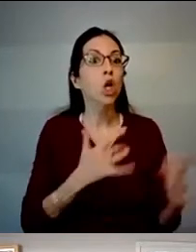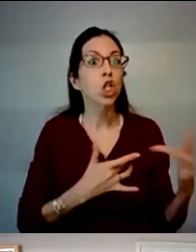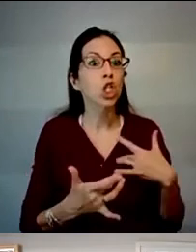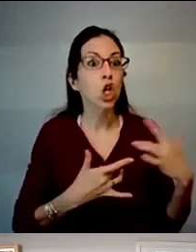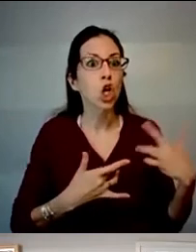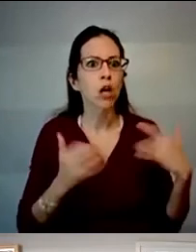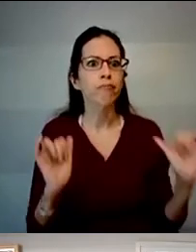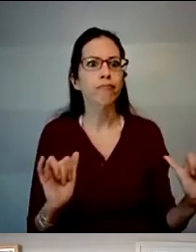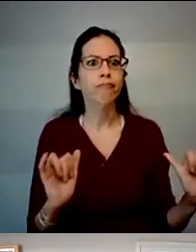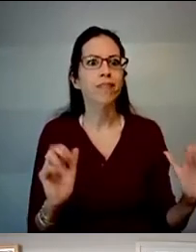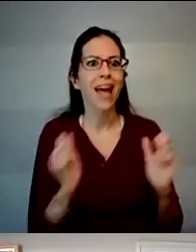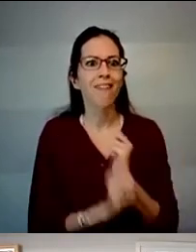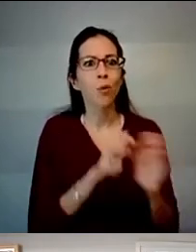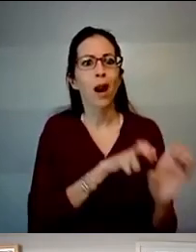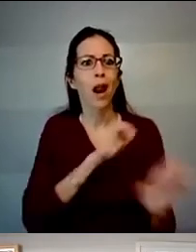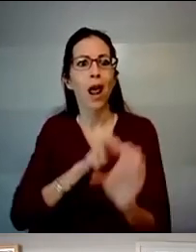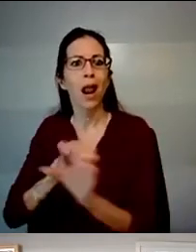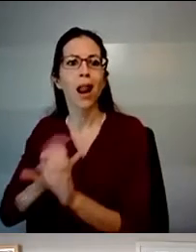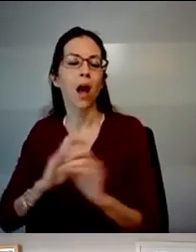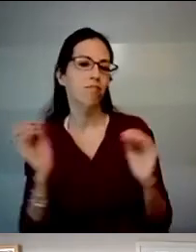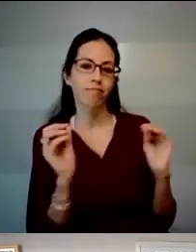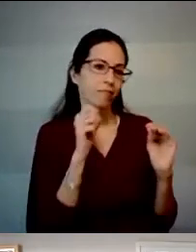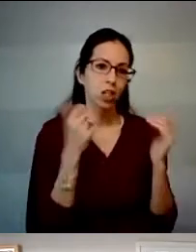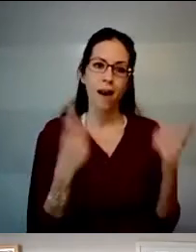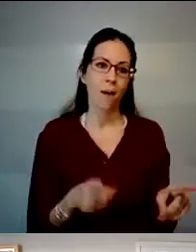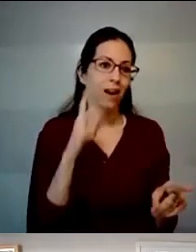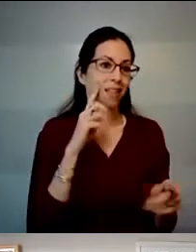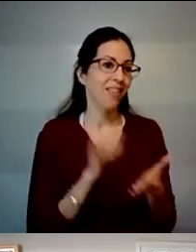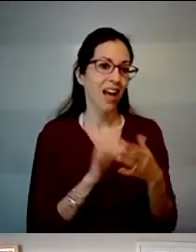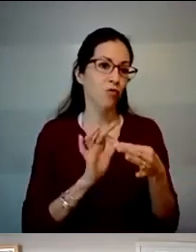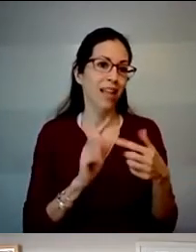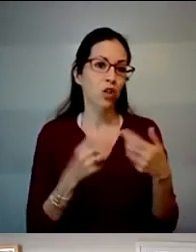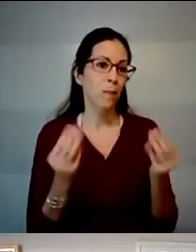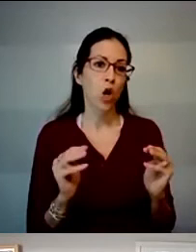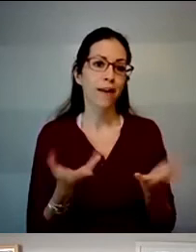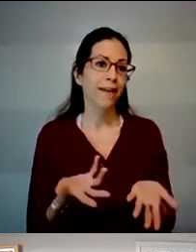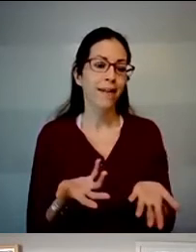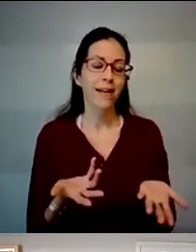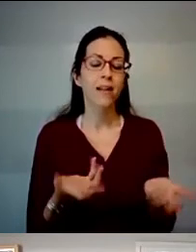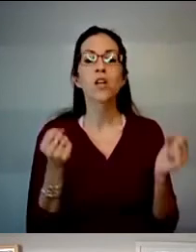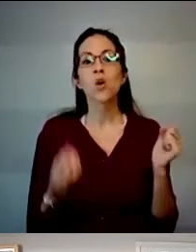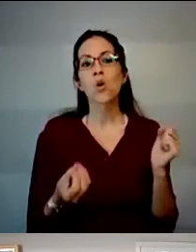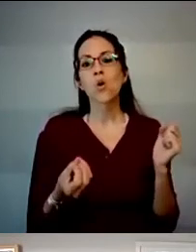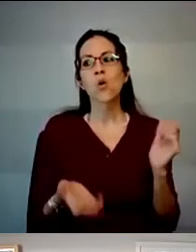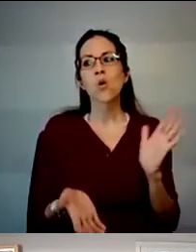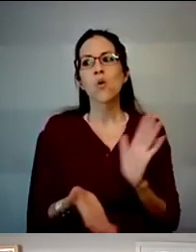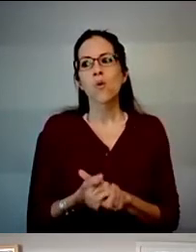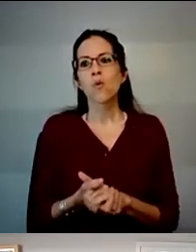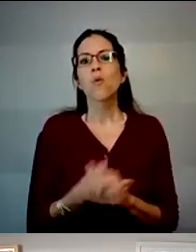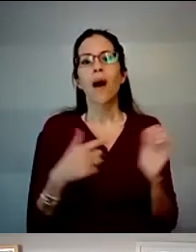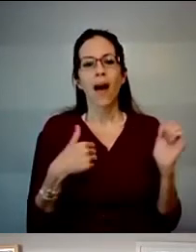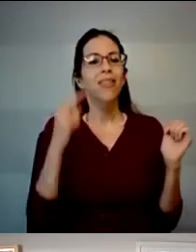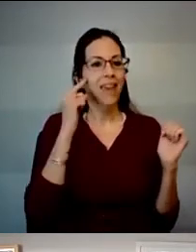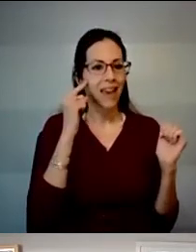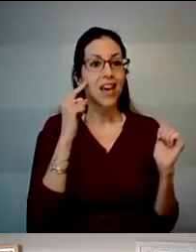really panned out. So, and I think that's just related to the market, you know? So I think